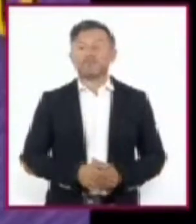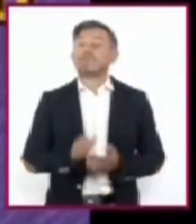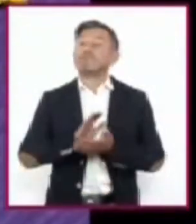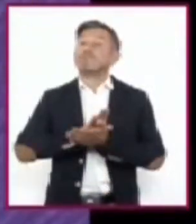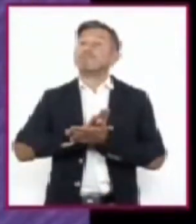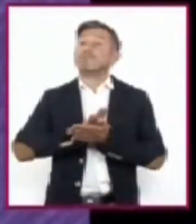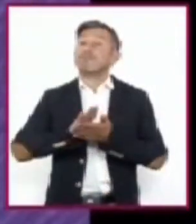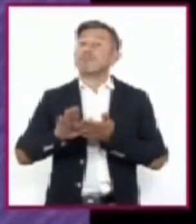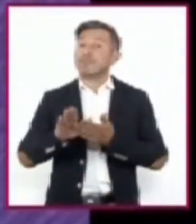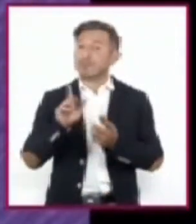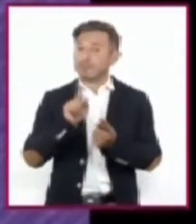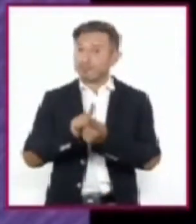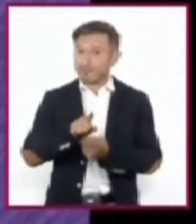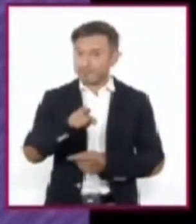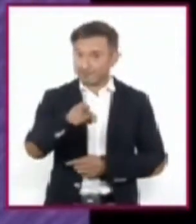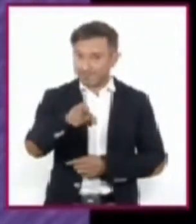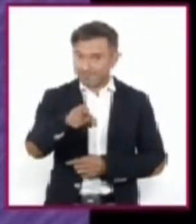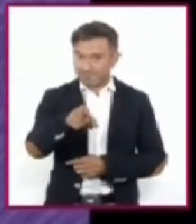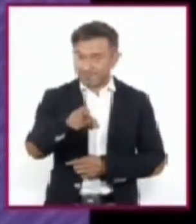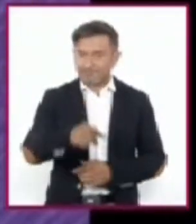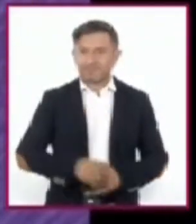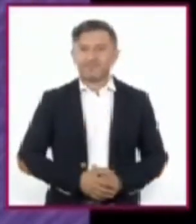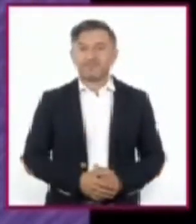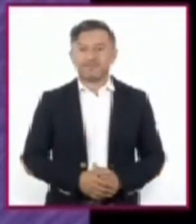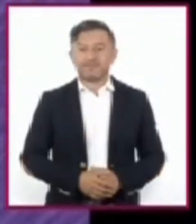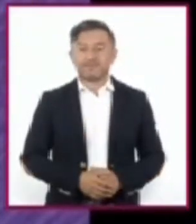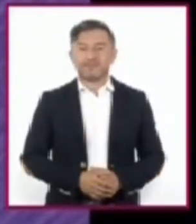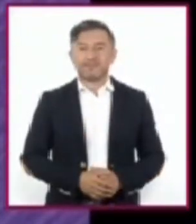Nice to meet you.